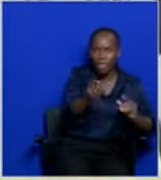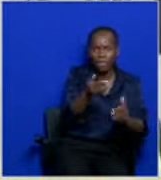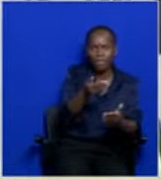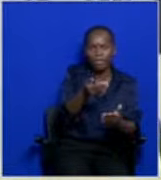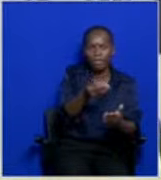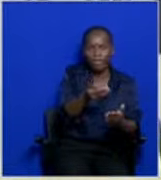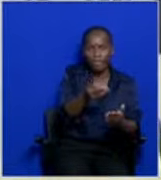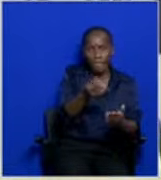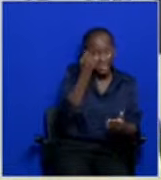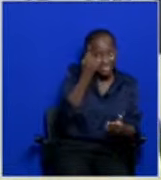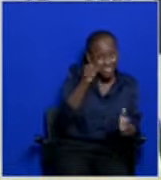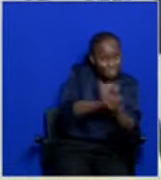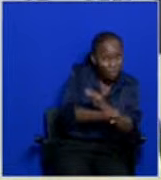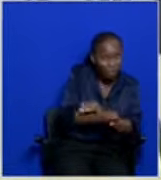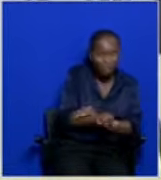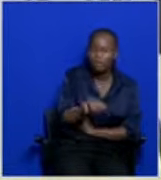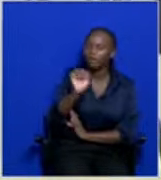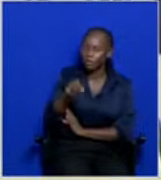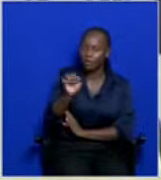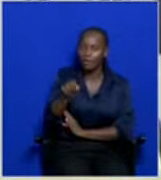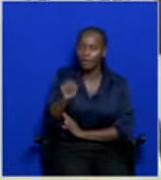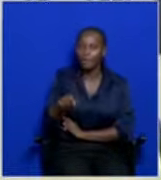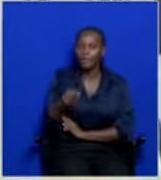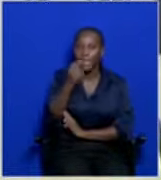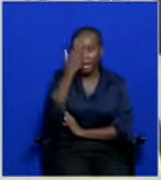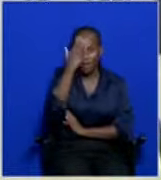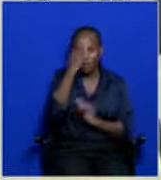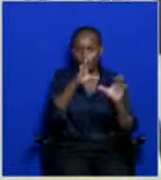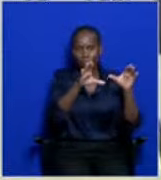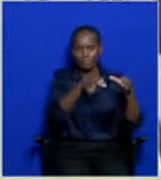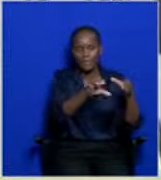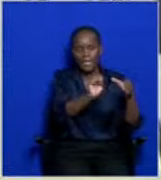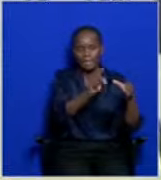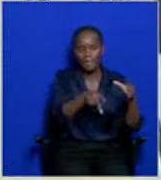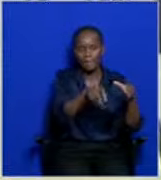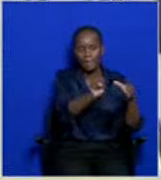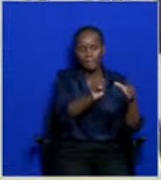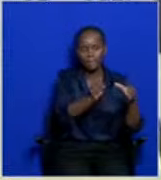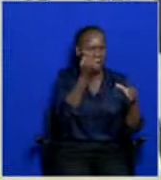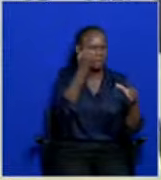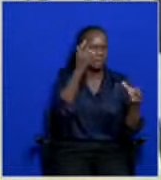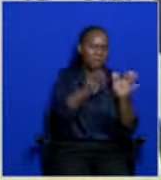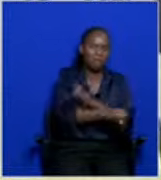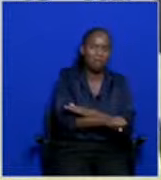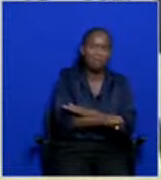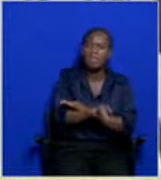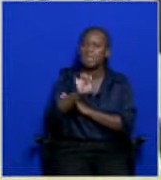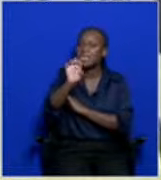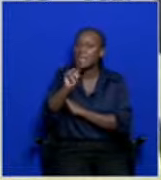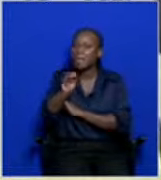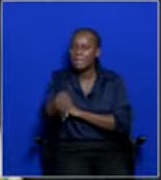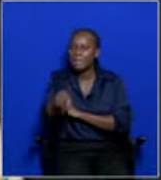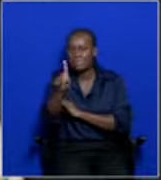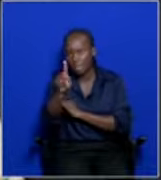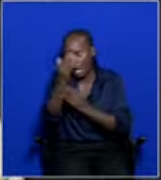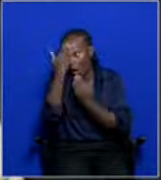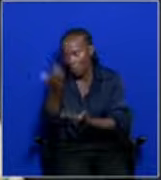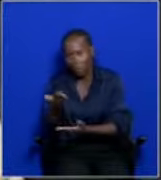the EMPD, I won't know if they understand. Perhaps you should